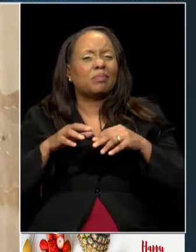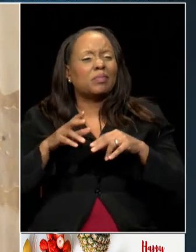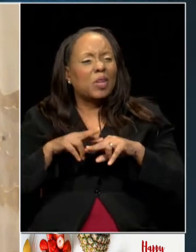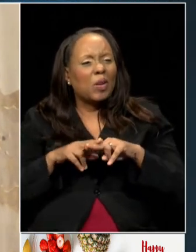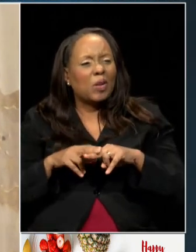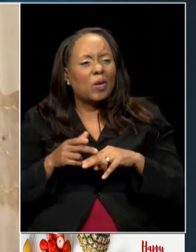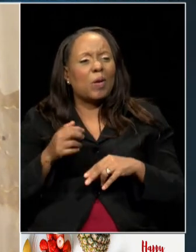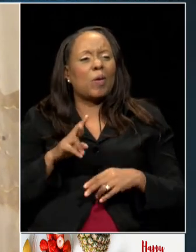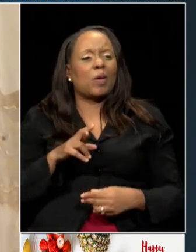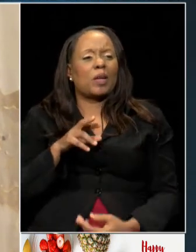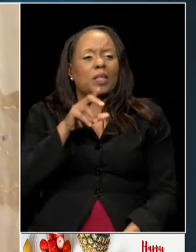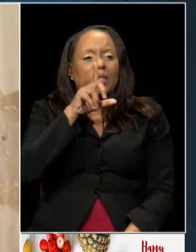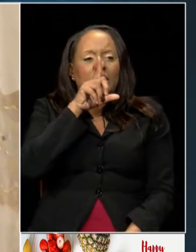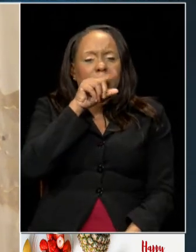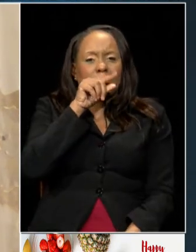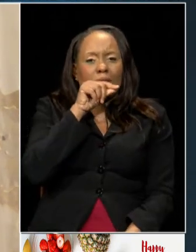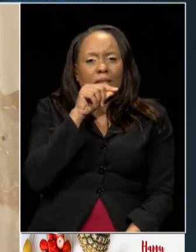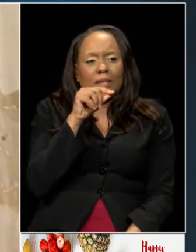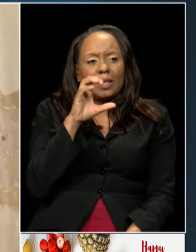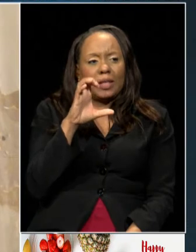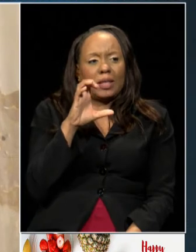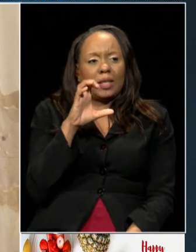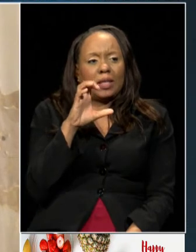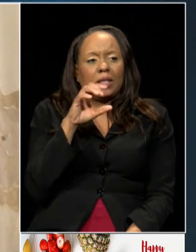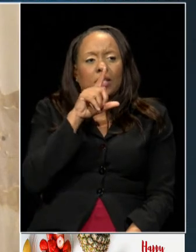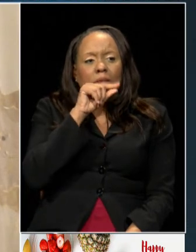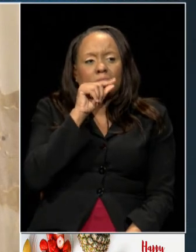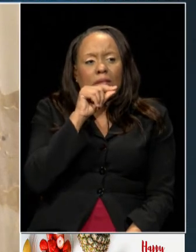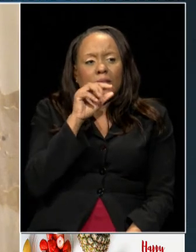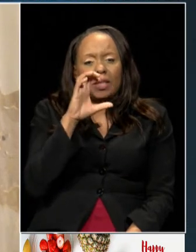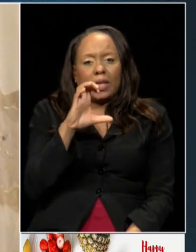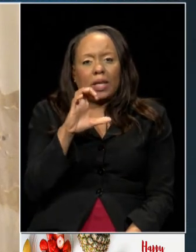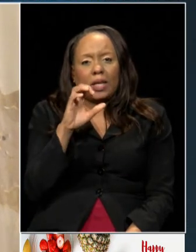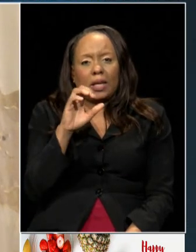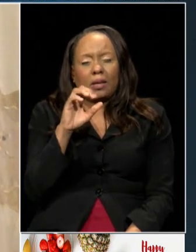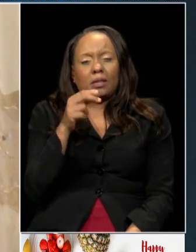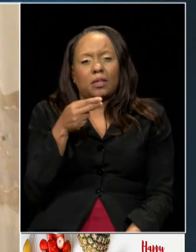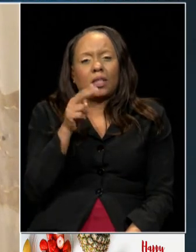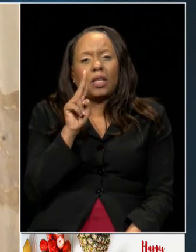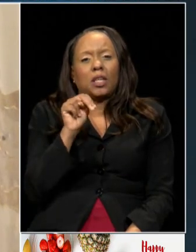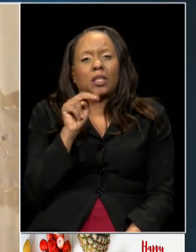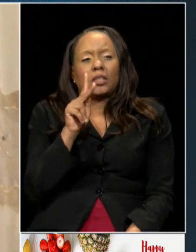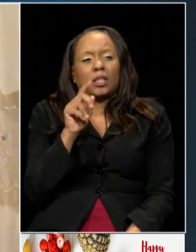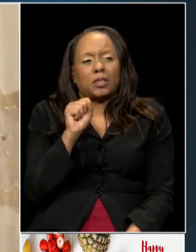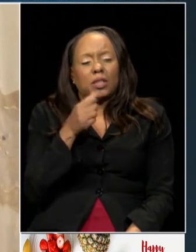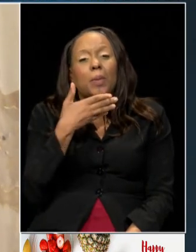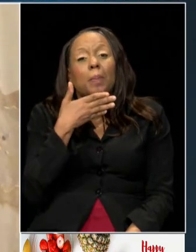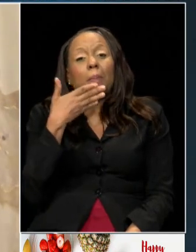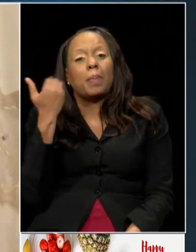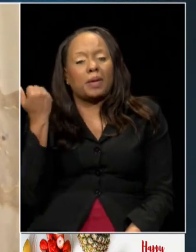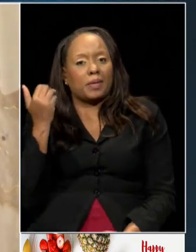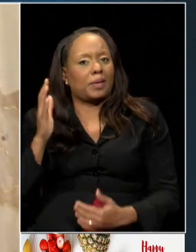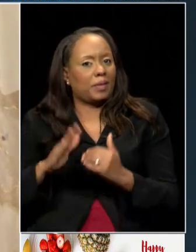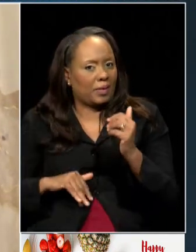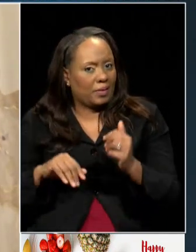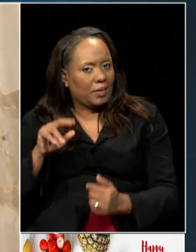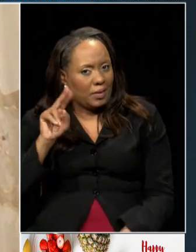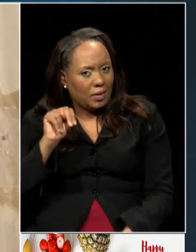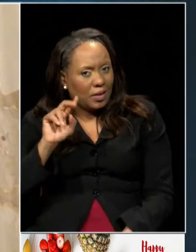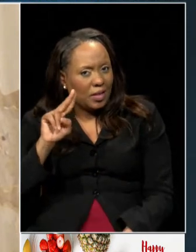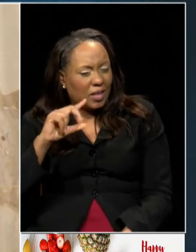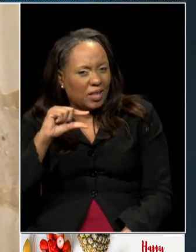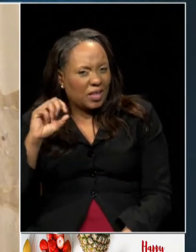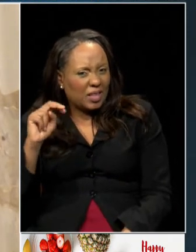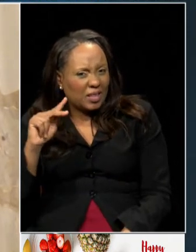chicken chunks are way better than the chicken nuggets, yes. really and truly, because they actually have actual chicken in them and not the